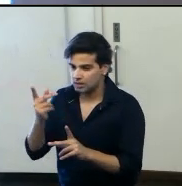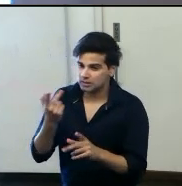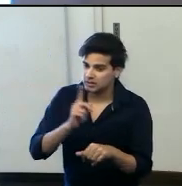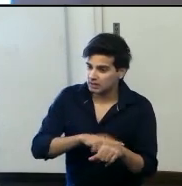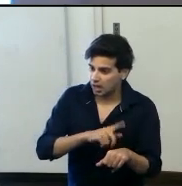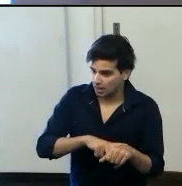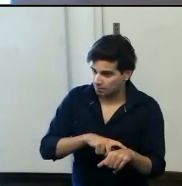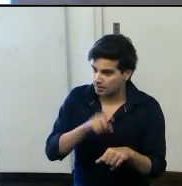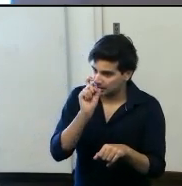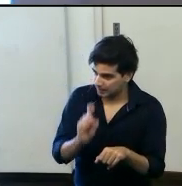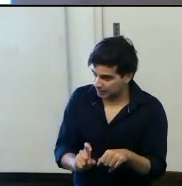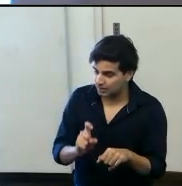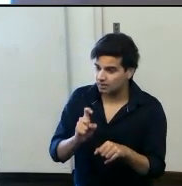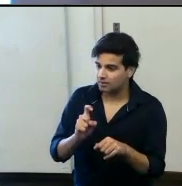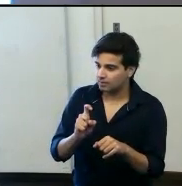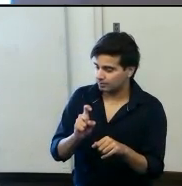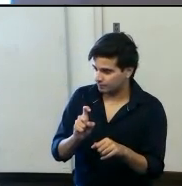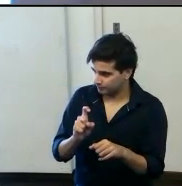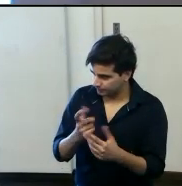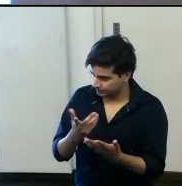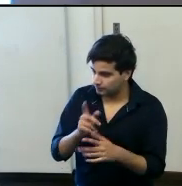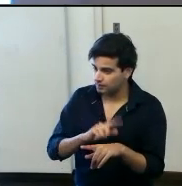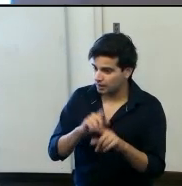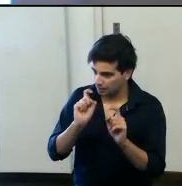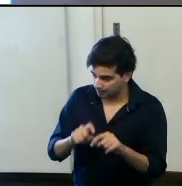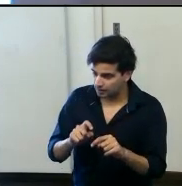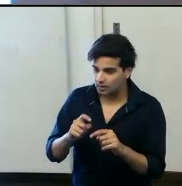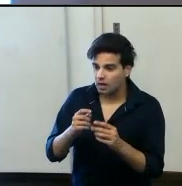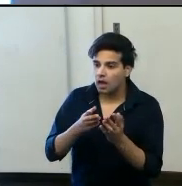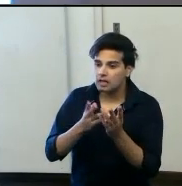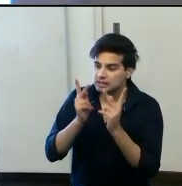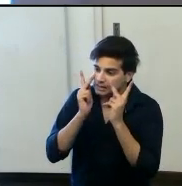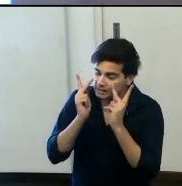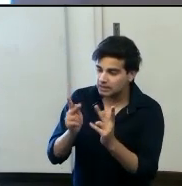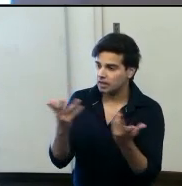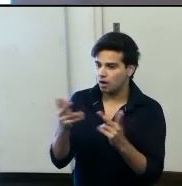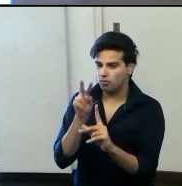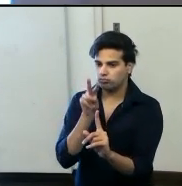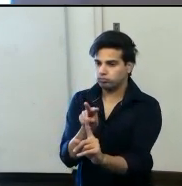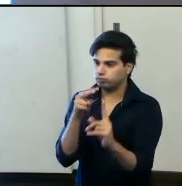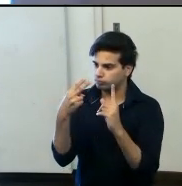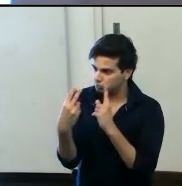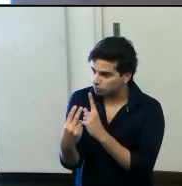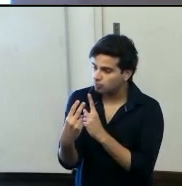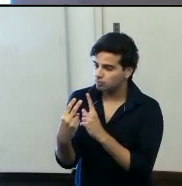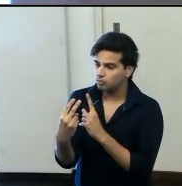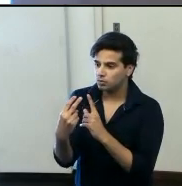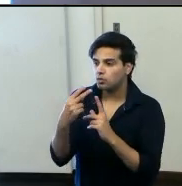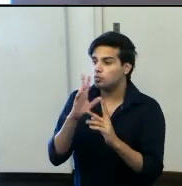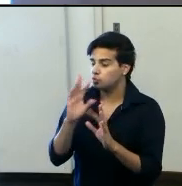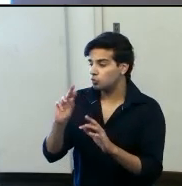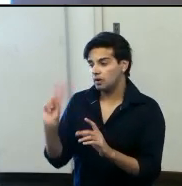spent, the direction of the seeing, and then the intentionality. So they are all different.